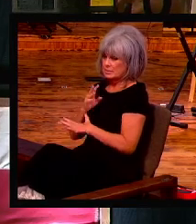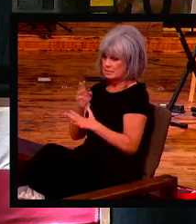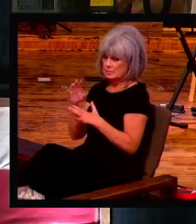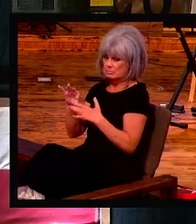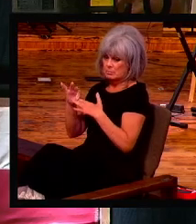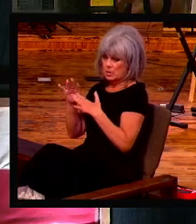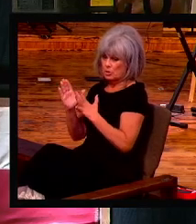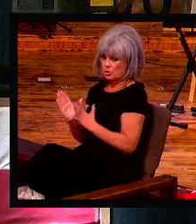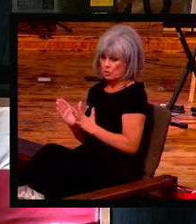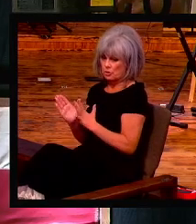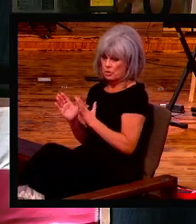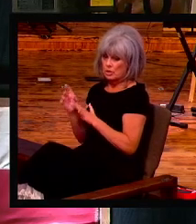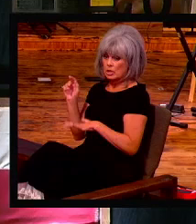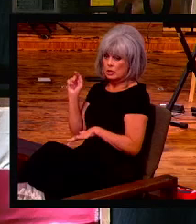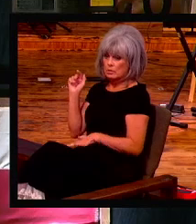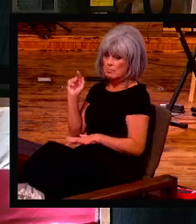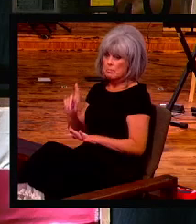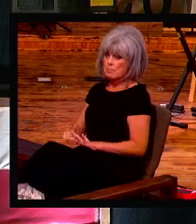hurt.